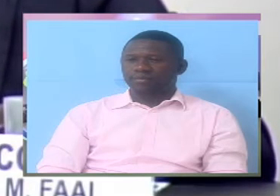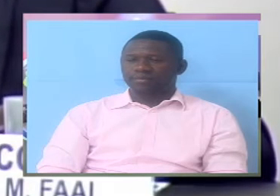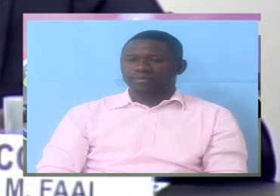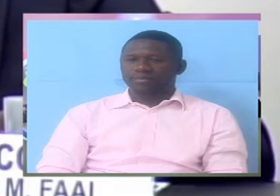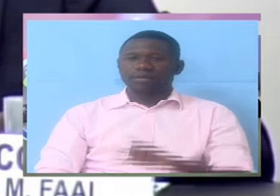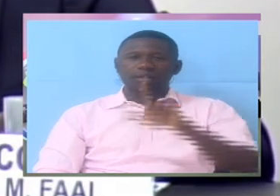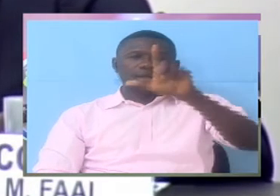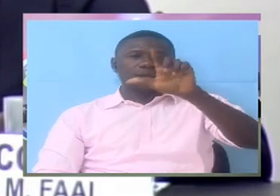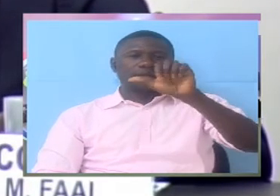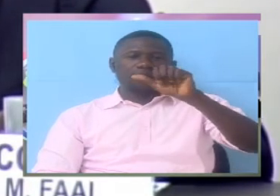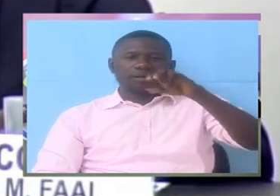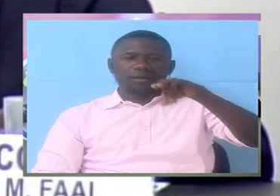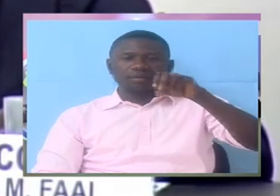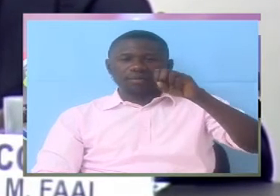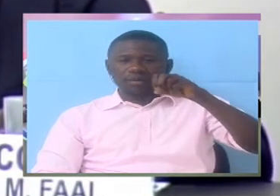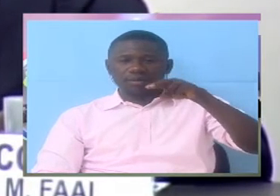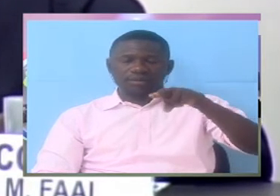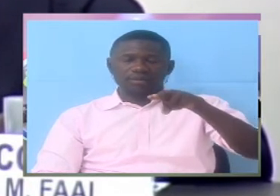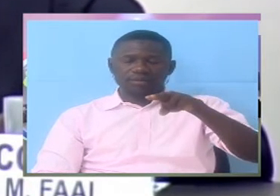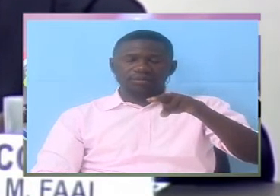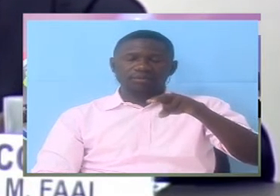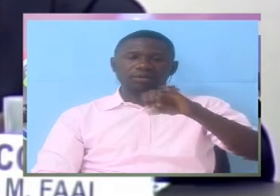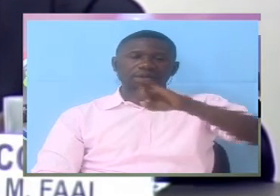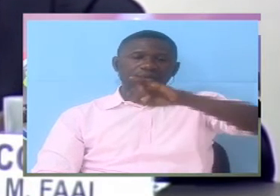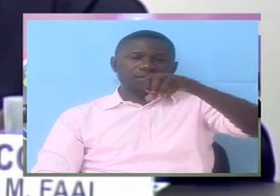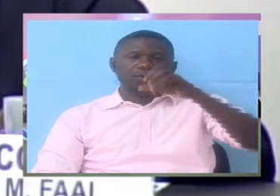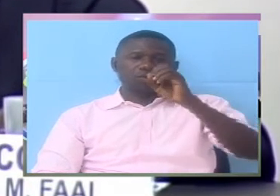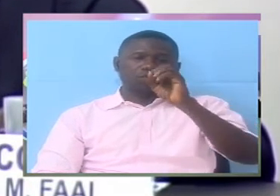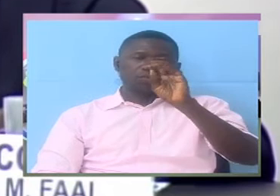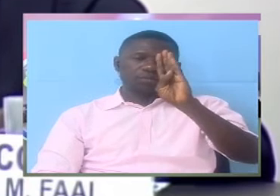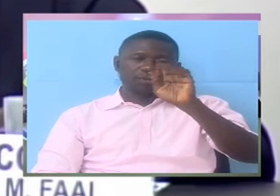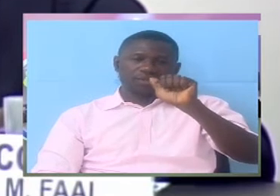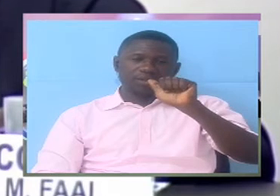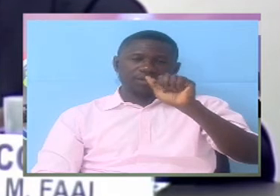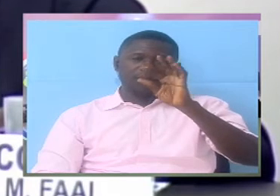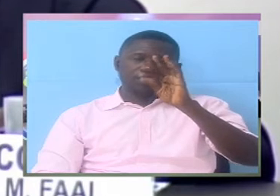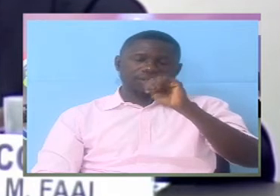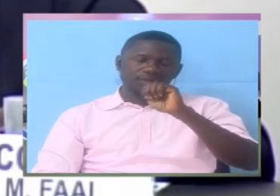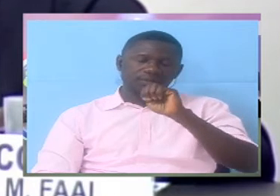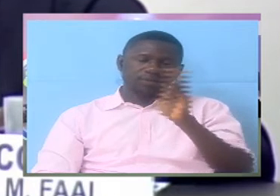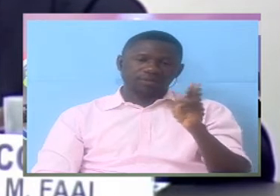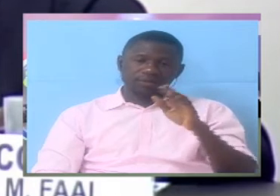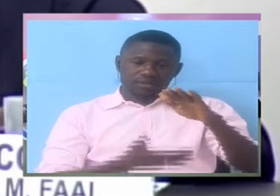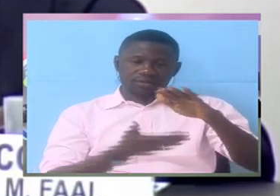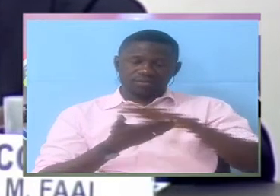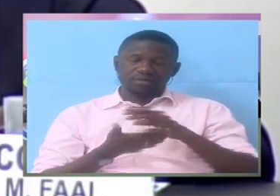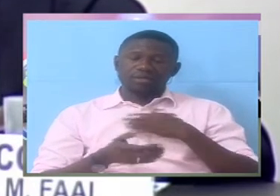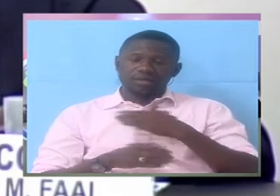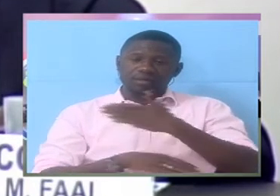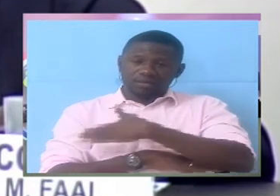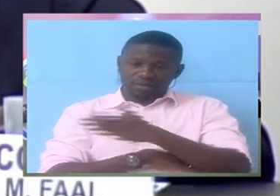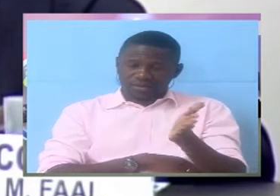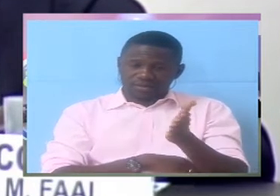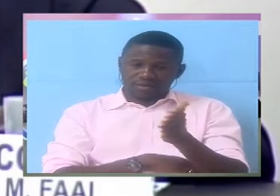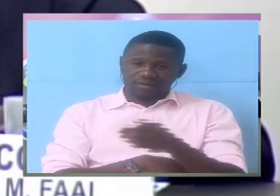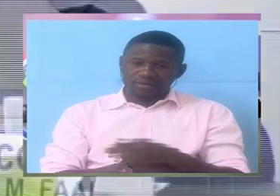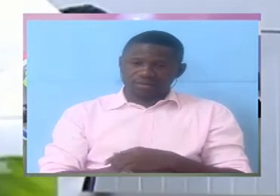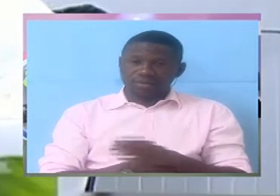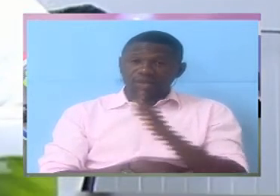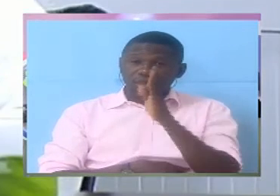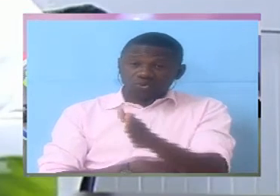Lamin Jobate received me at the gate. Lamin Jobate yem bendum bundaro. Is that true or